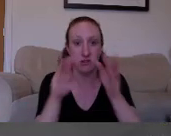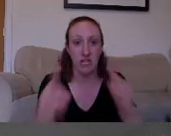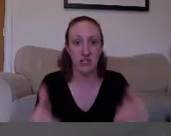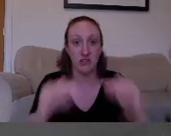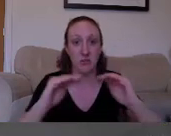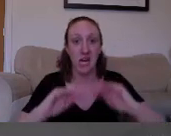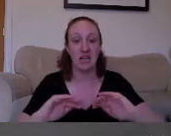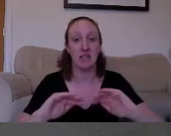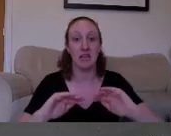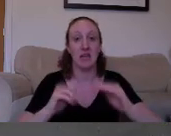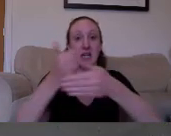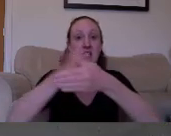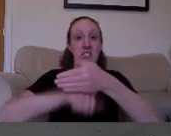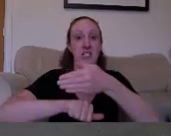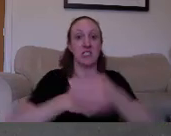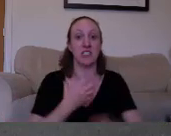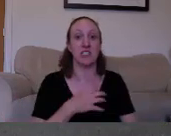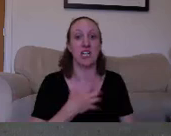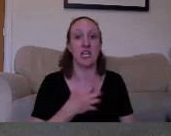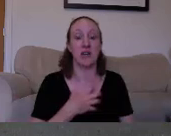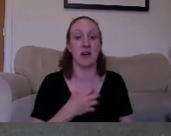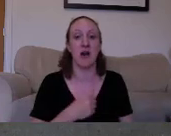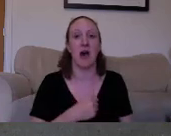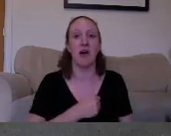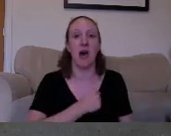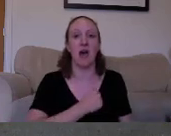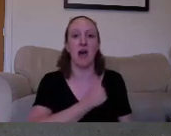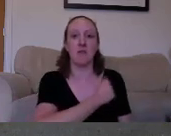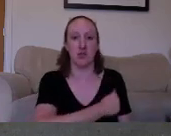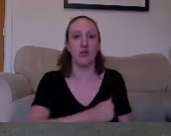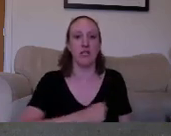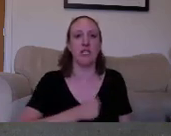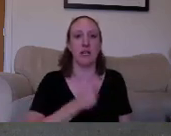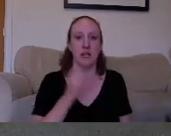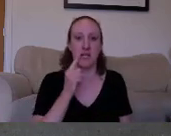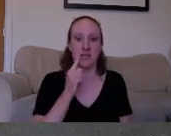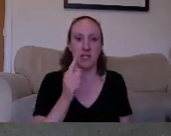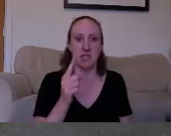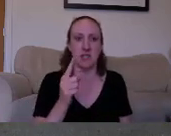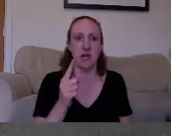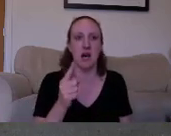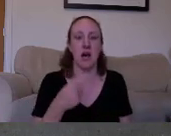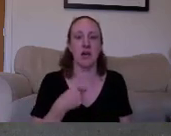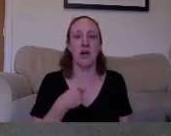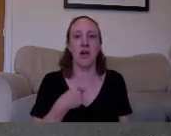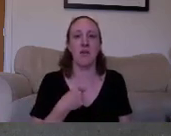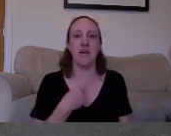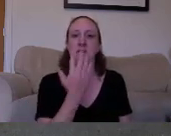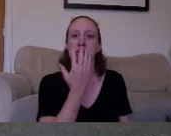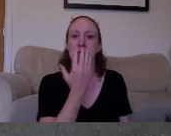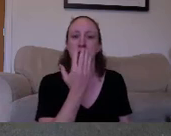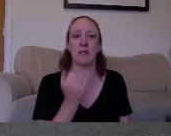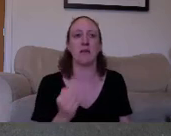The dragon drew back and he started to shake. I am sorry, he spluttered. I